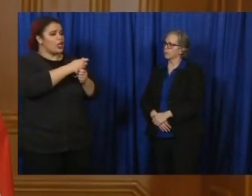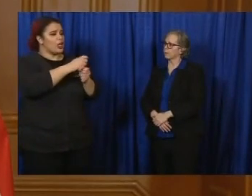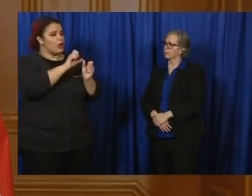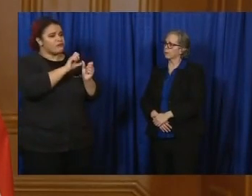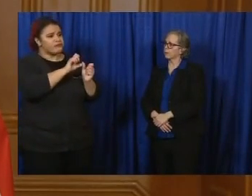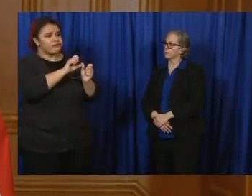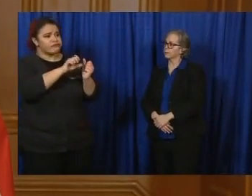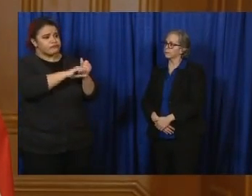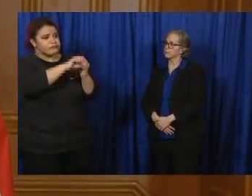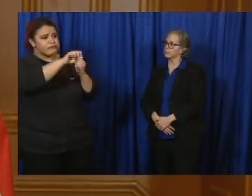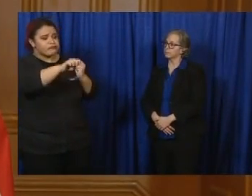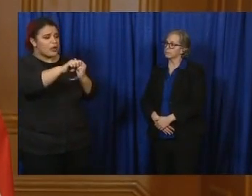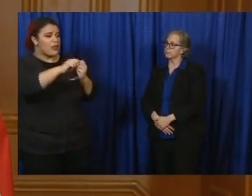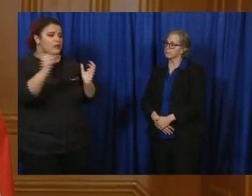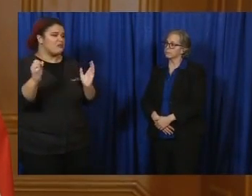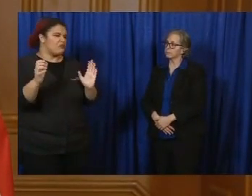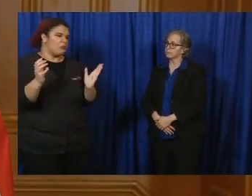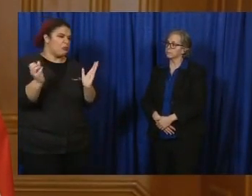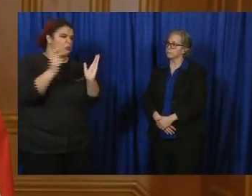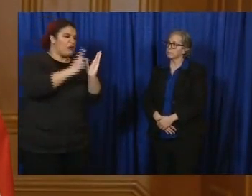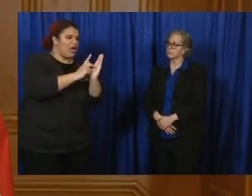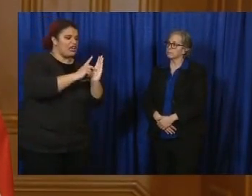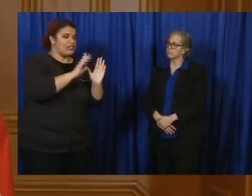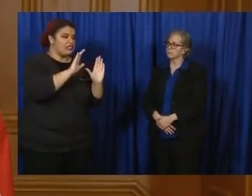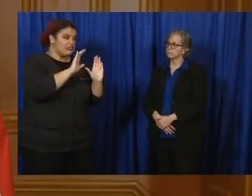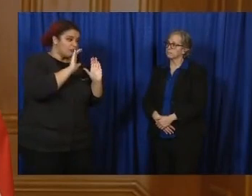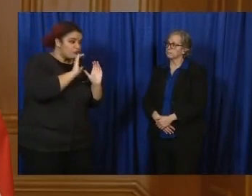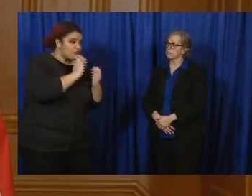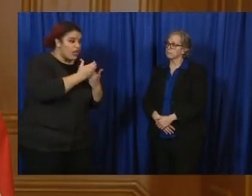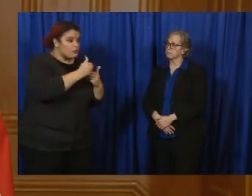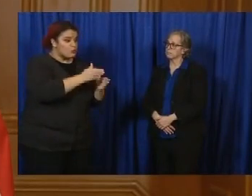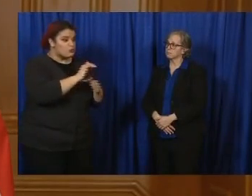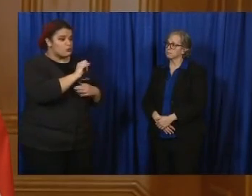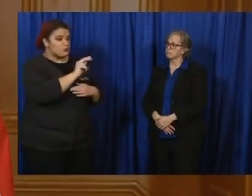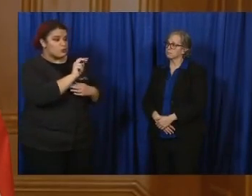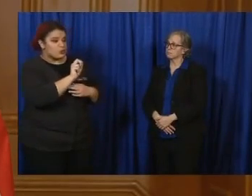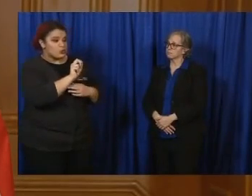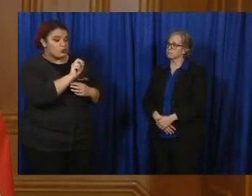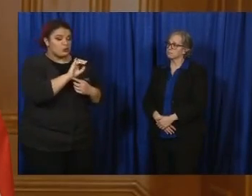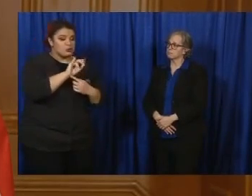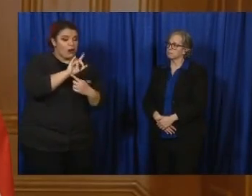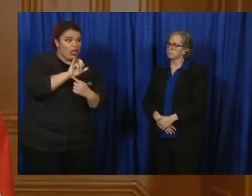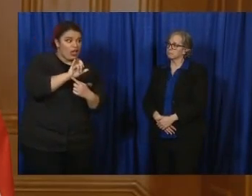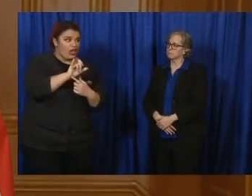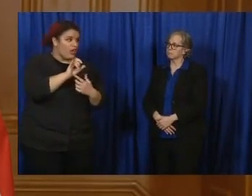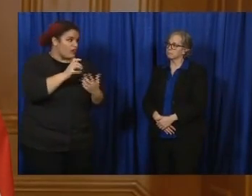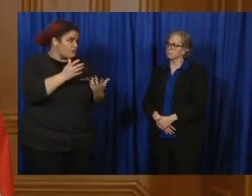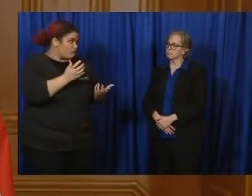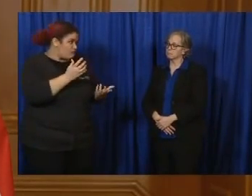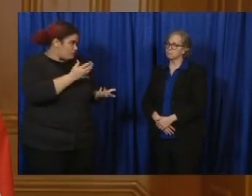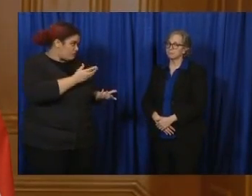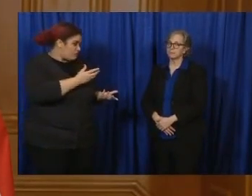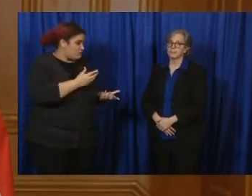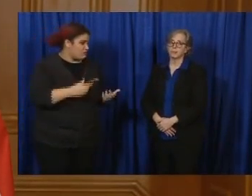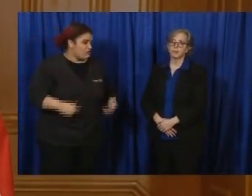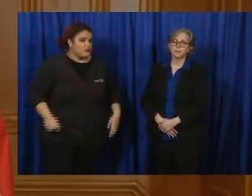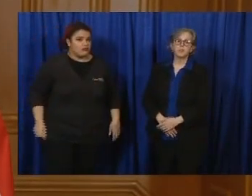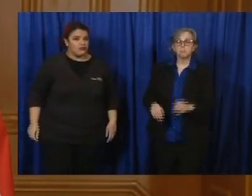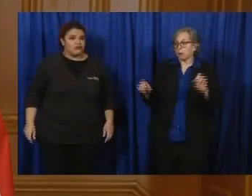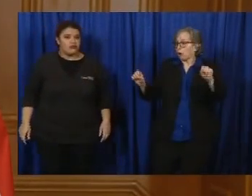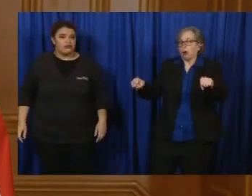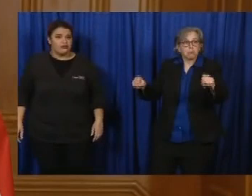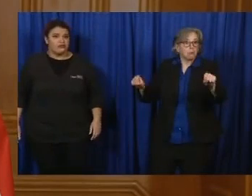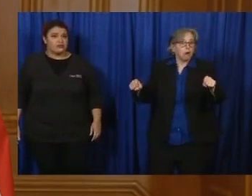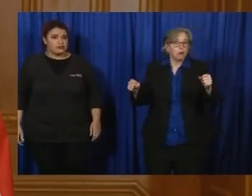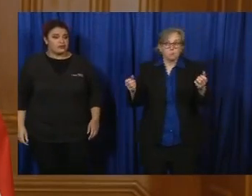June or July? Well, you could do that. I don't know that that's what we would do. I think it's more likely that we